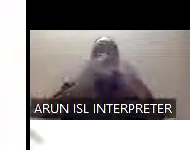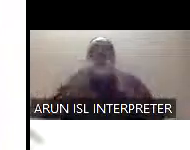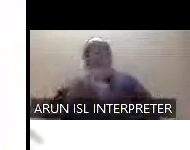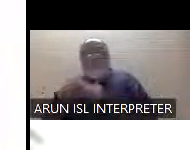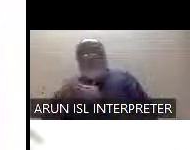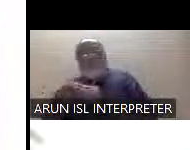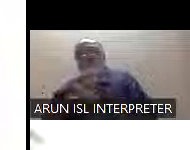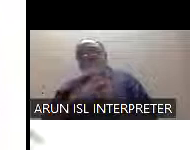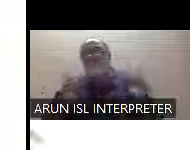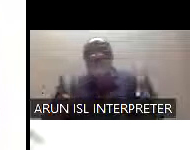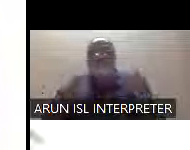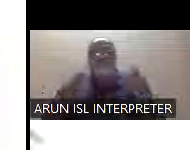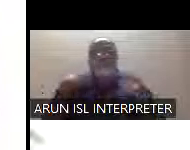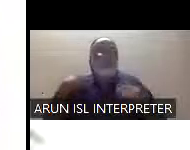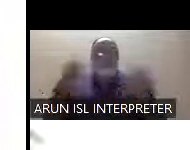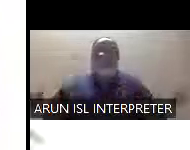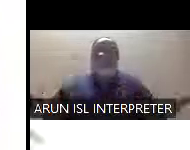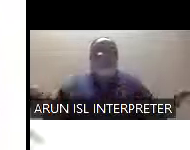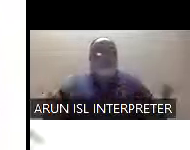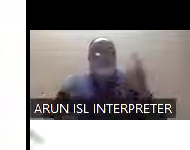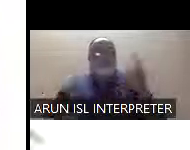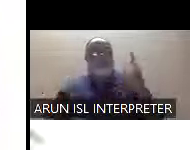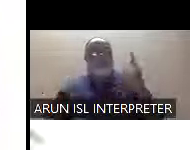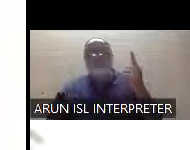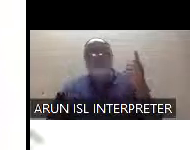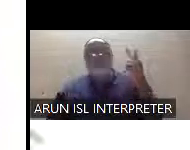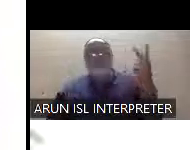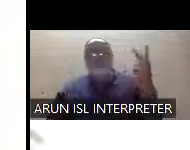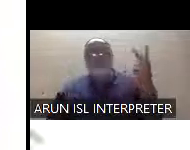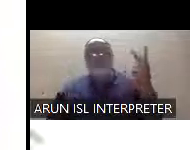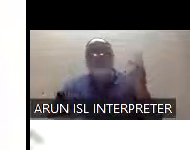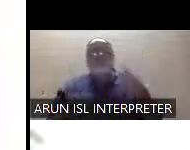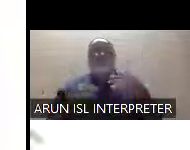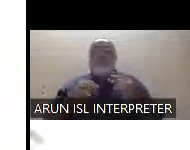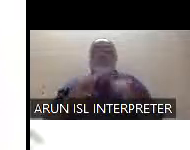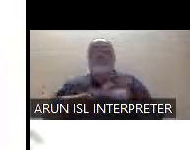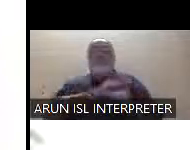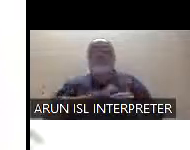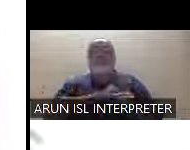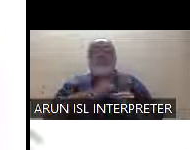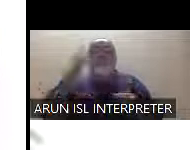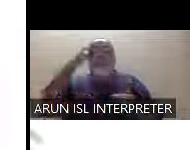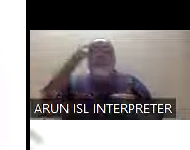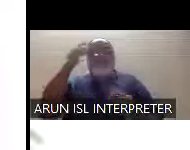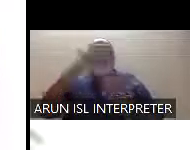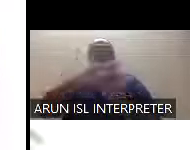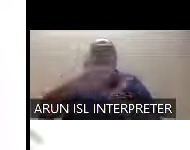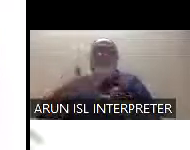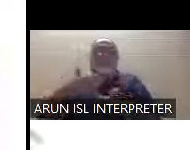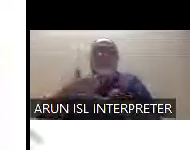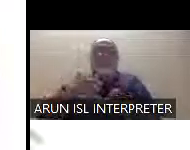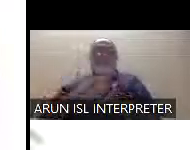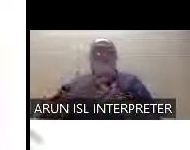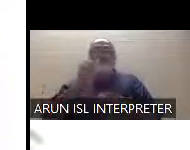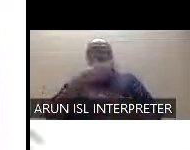Besides this, a very important barrier that we have is in our attitudes, the mindset barriers, where there's so much of